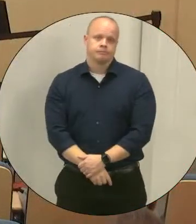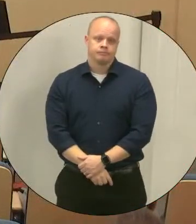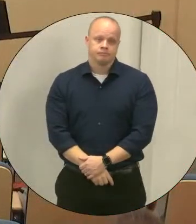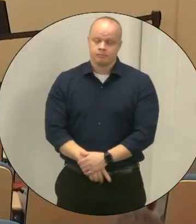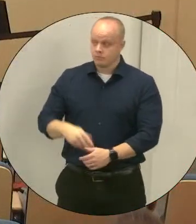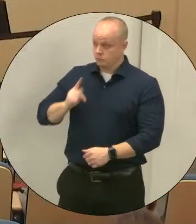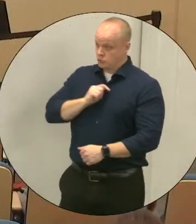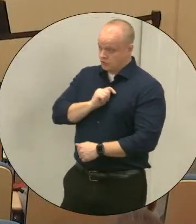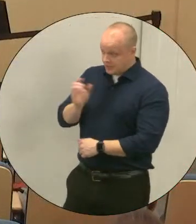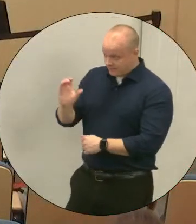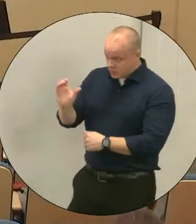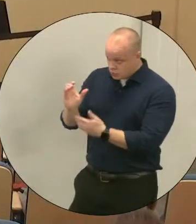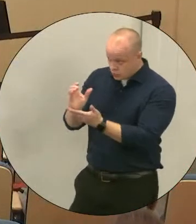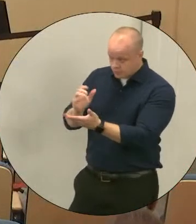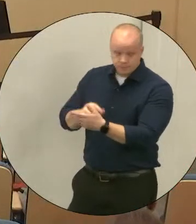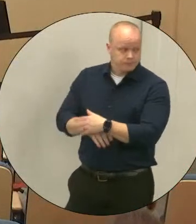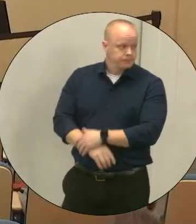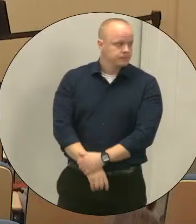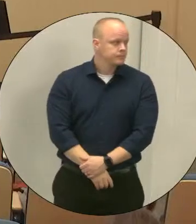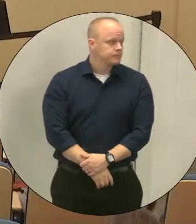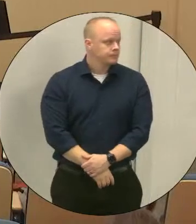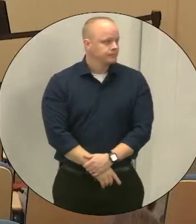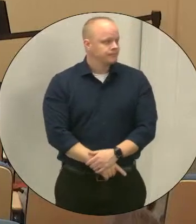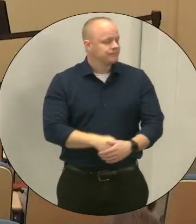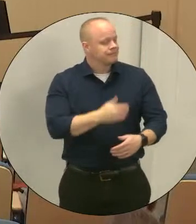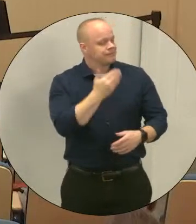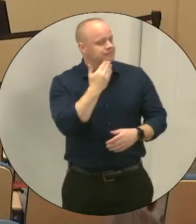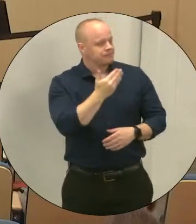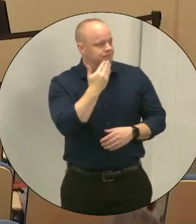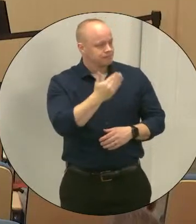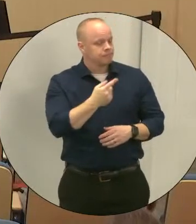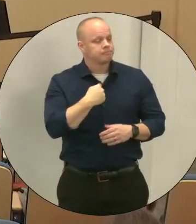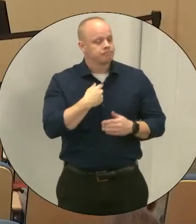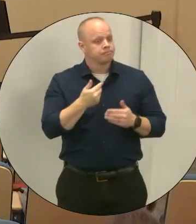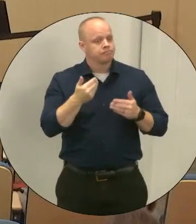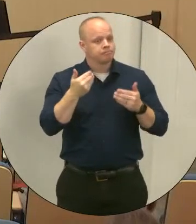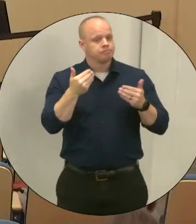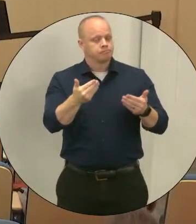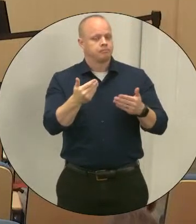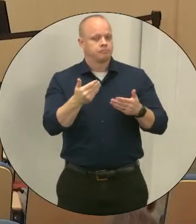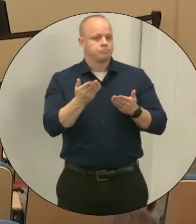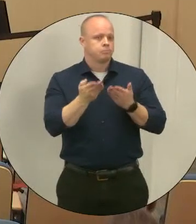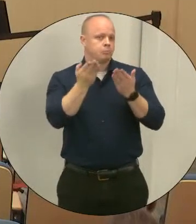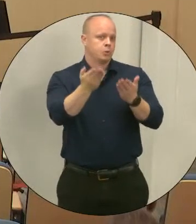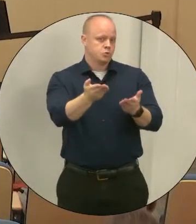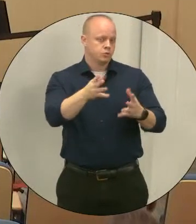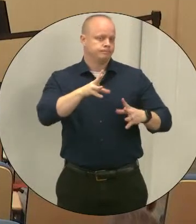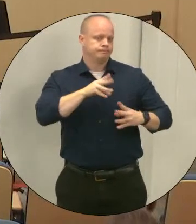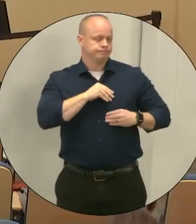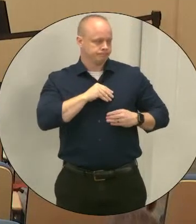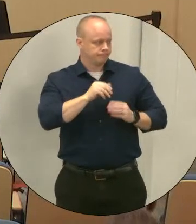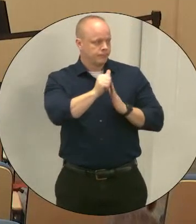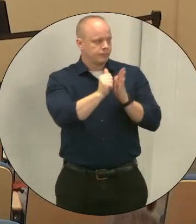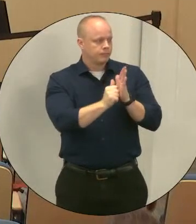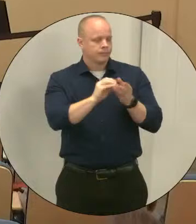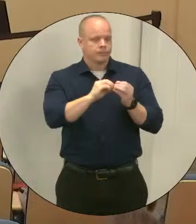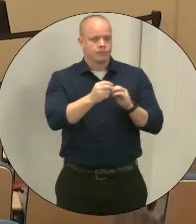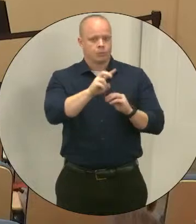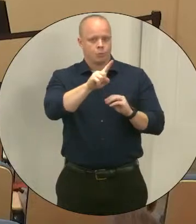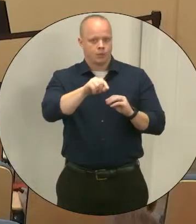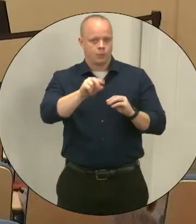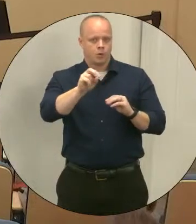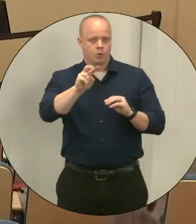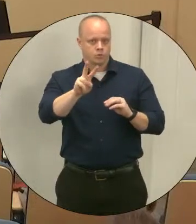Trustee Cavazos. Thank you, Madam President. I would like to make a motion to adopt agenda item